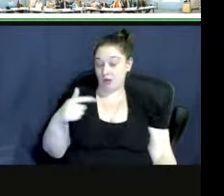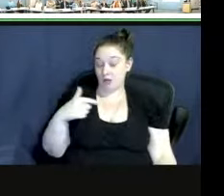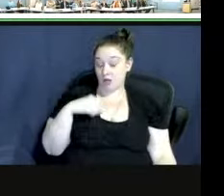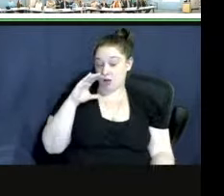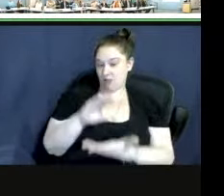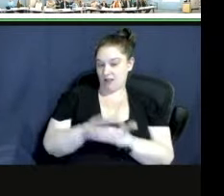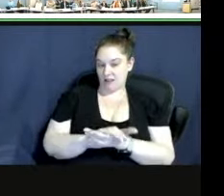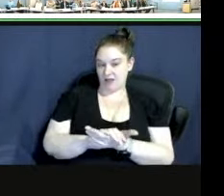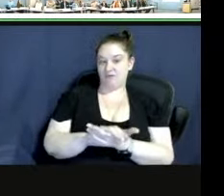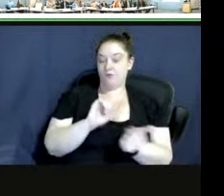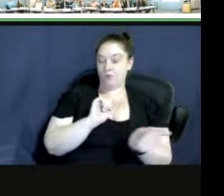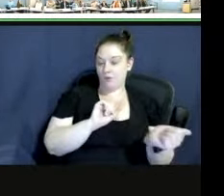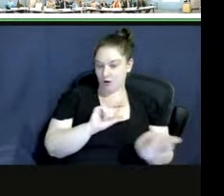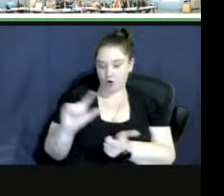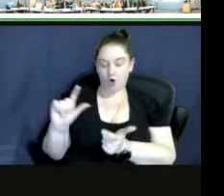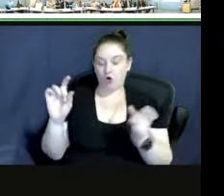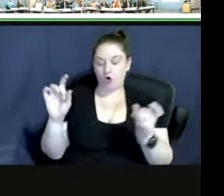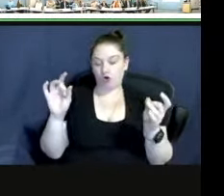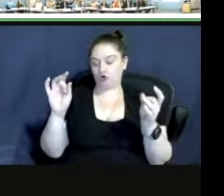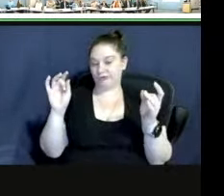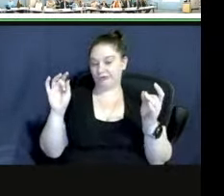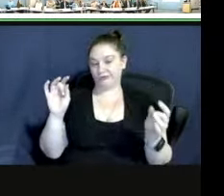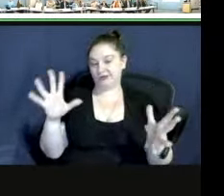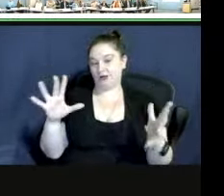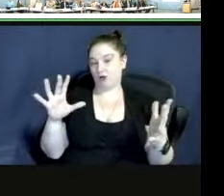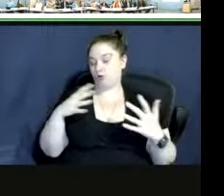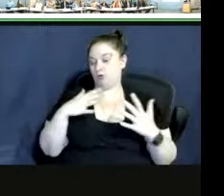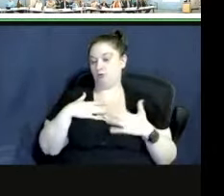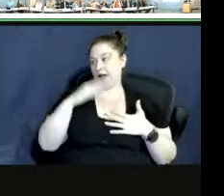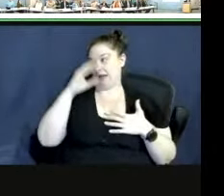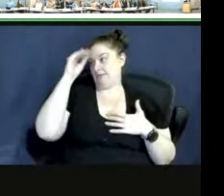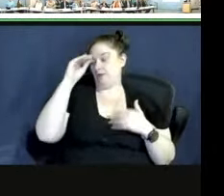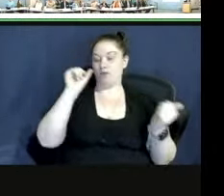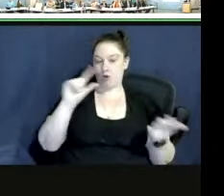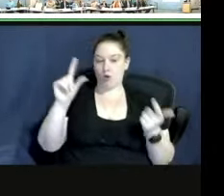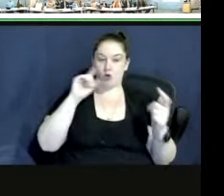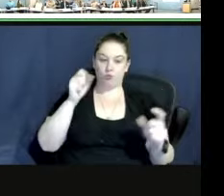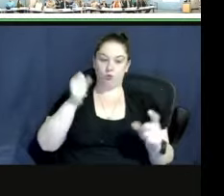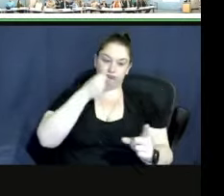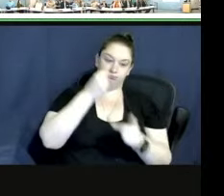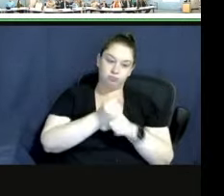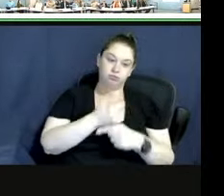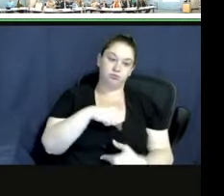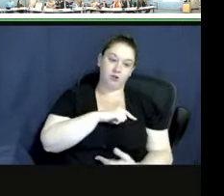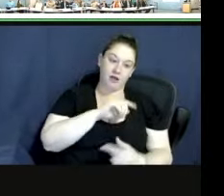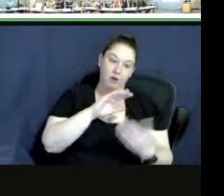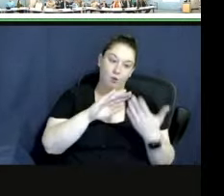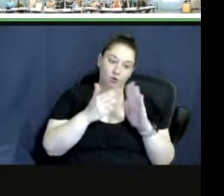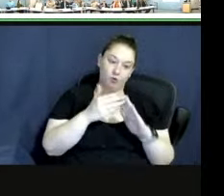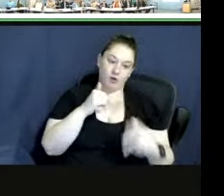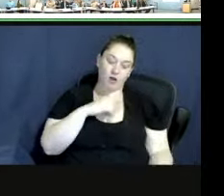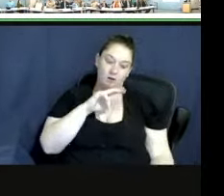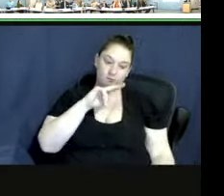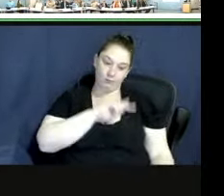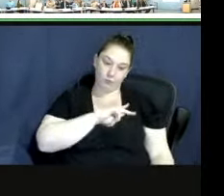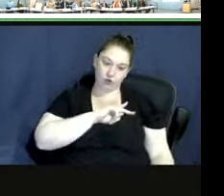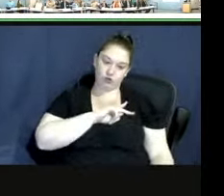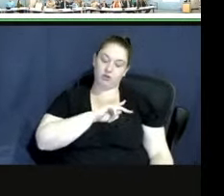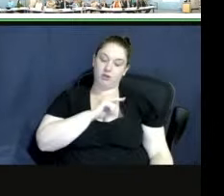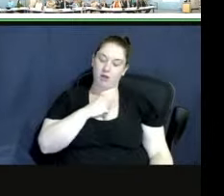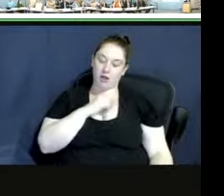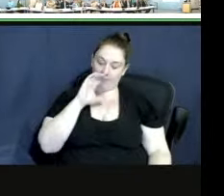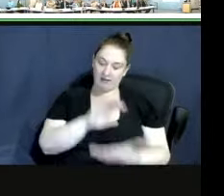opinion, they're all terrible. These will all cause harm to our community, which is why I personally, and a majority of council, in my